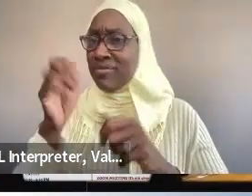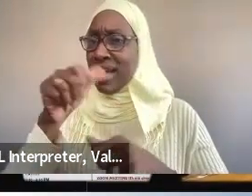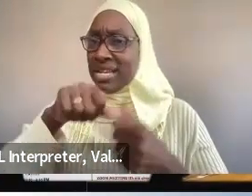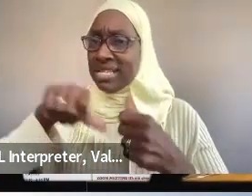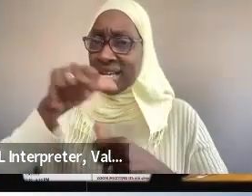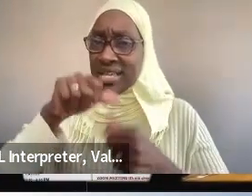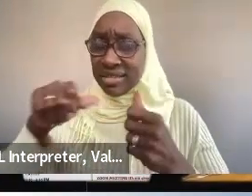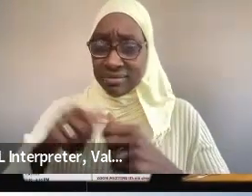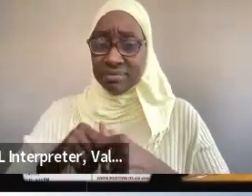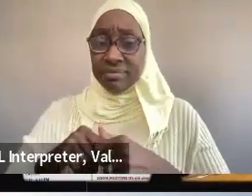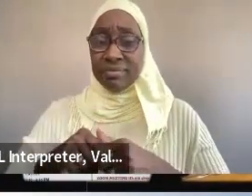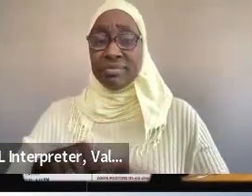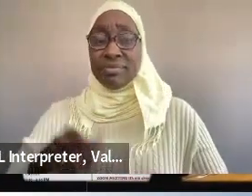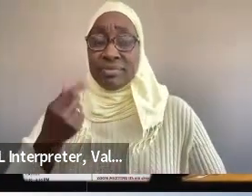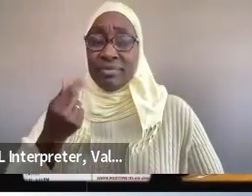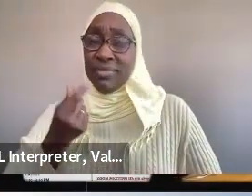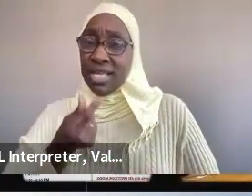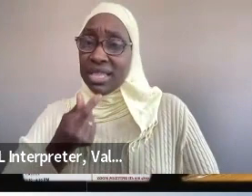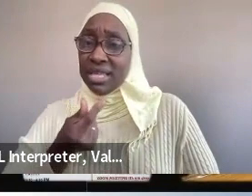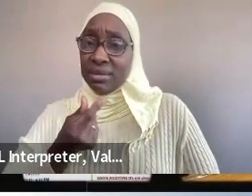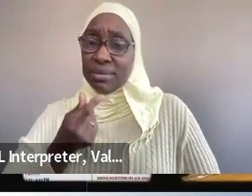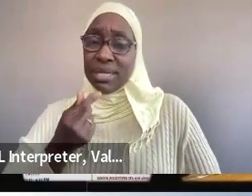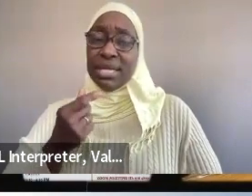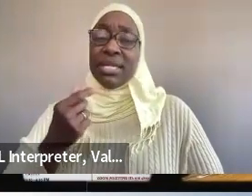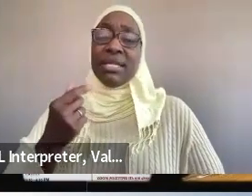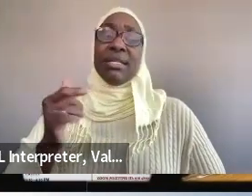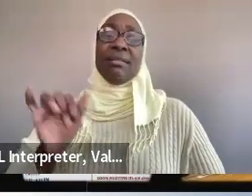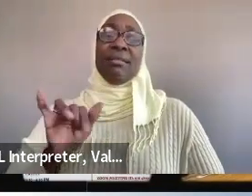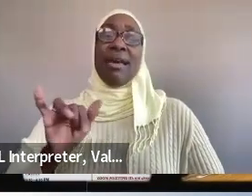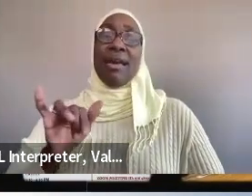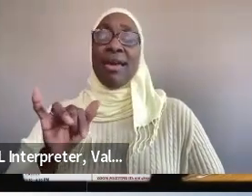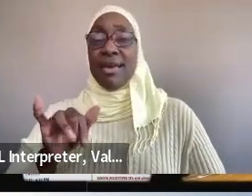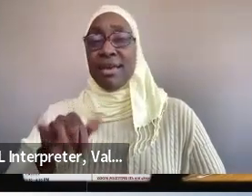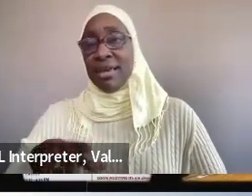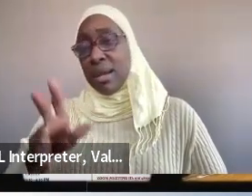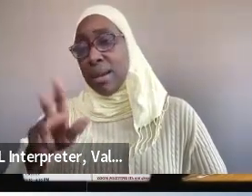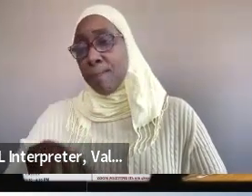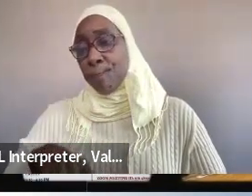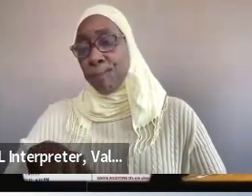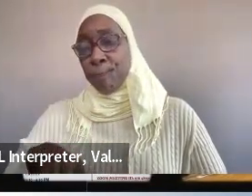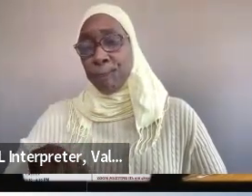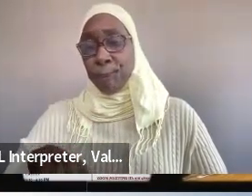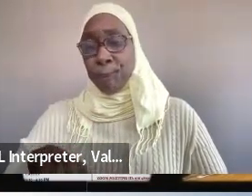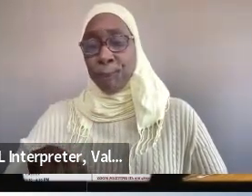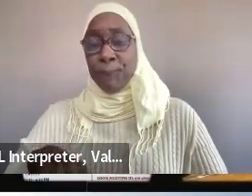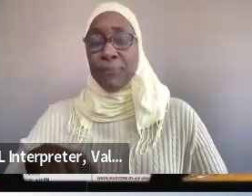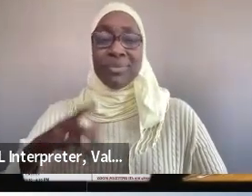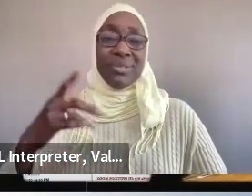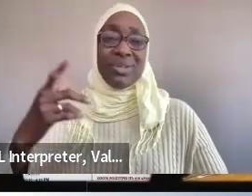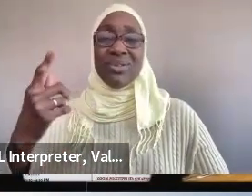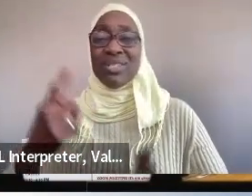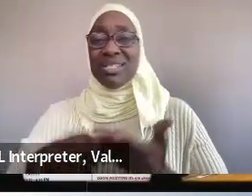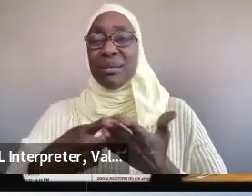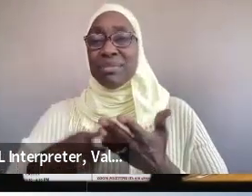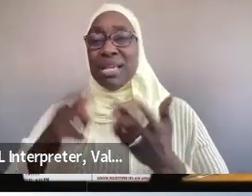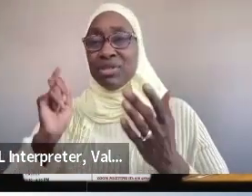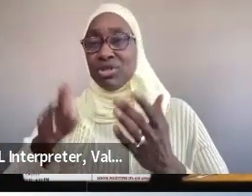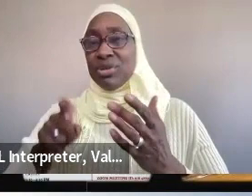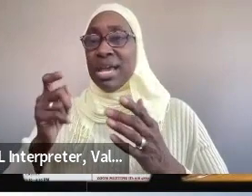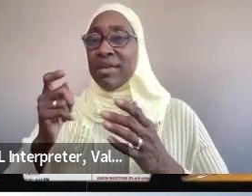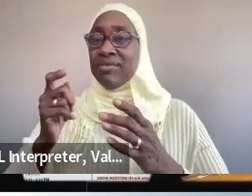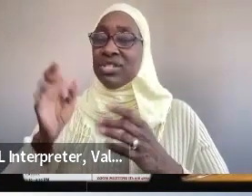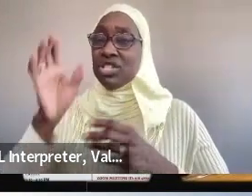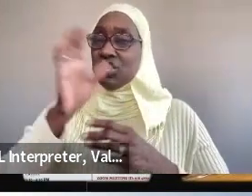So a little bit of like looking for you, in some ways you have to really search for people that